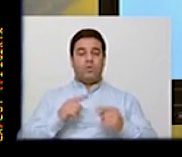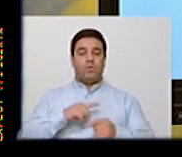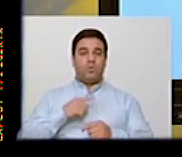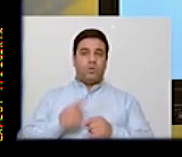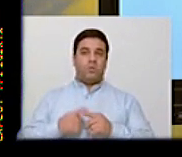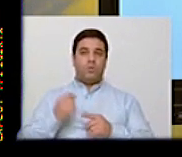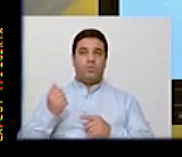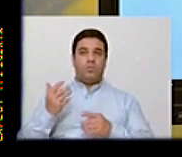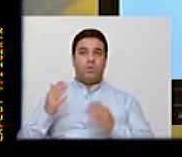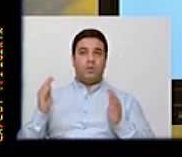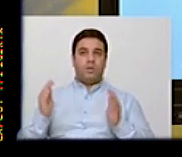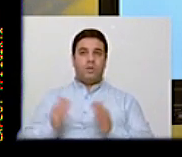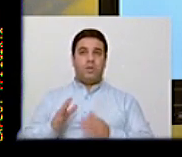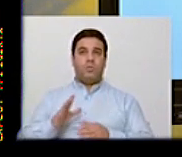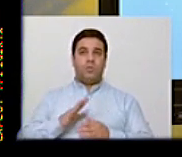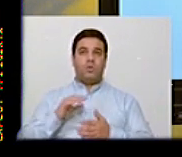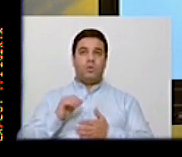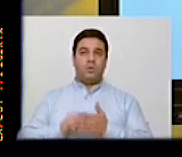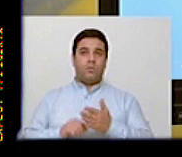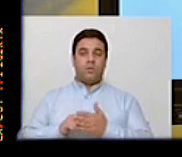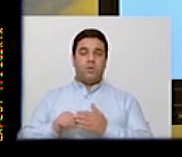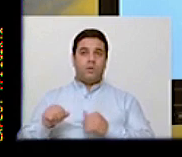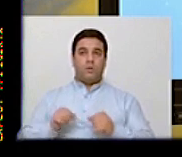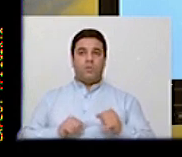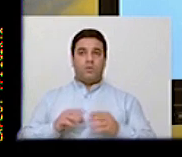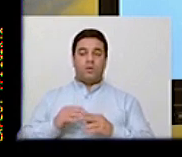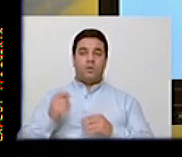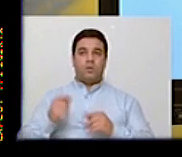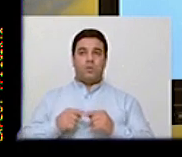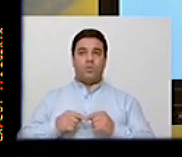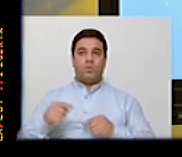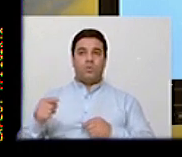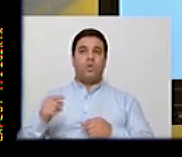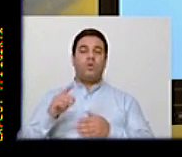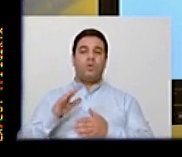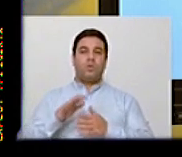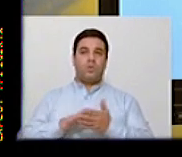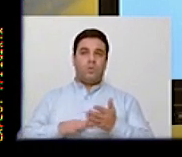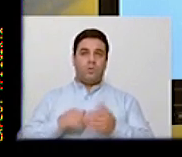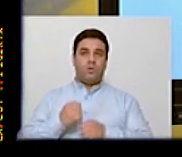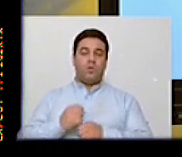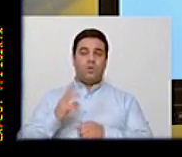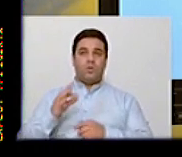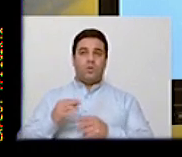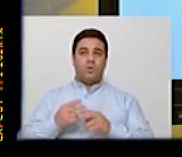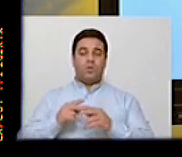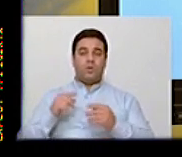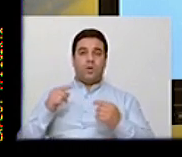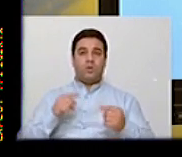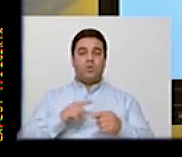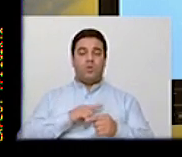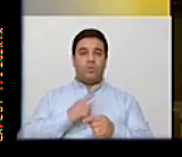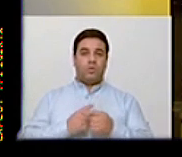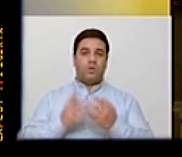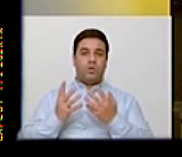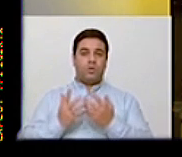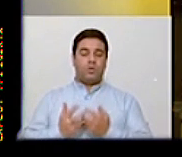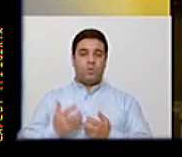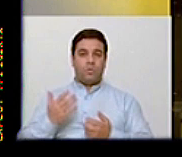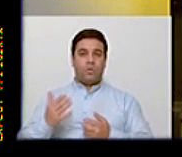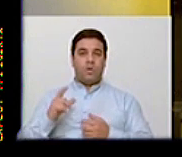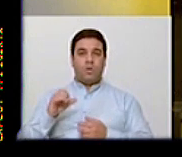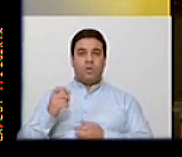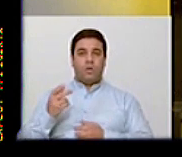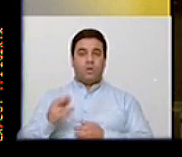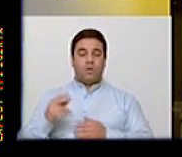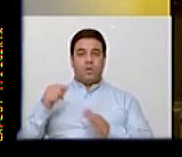bir muncha kichkinaroq bo'lganligi uchun tebranishlar sal uzoqroq davom etadi, lekin qarshilik kuchlarini hisobiga